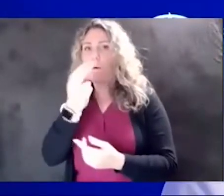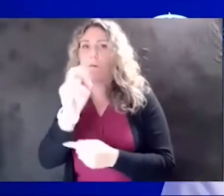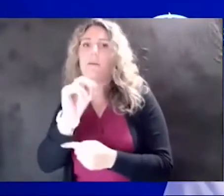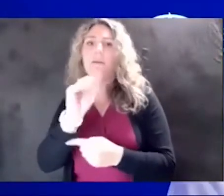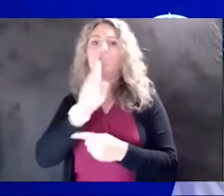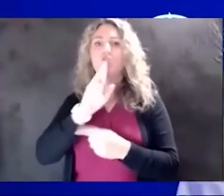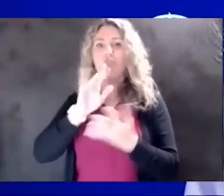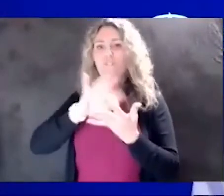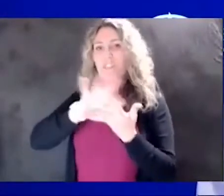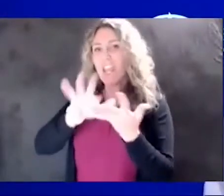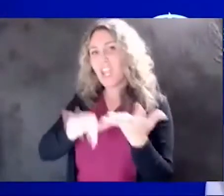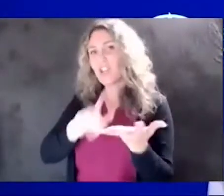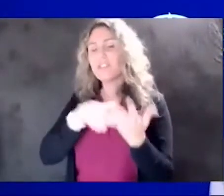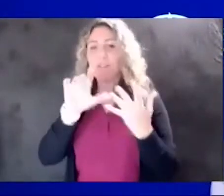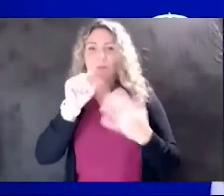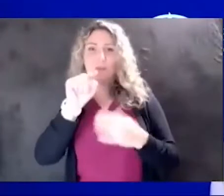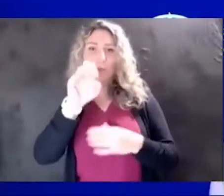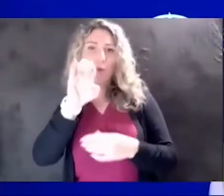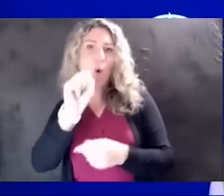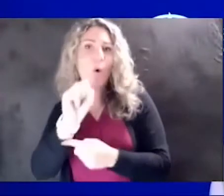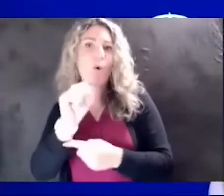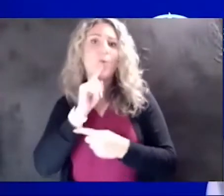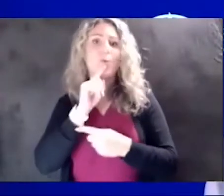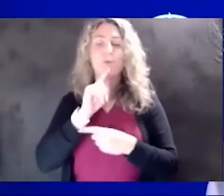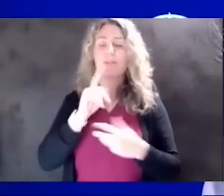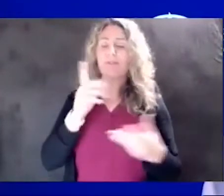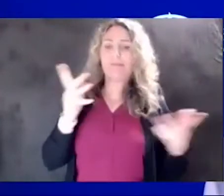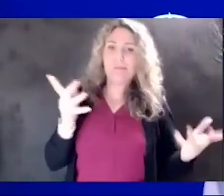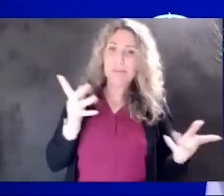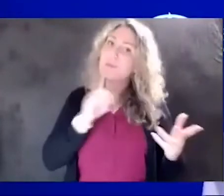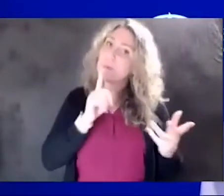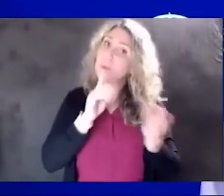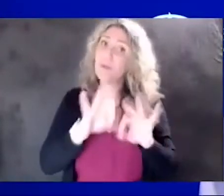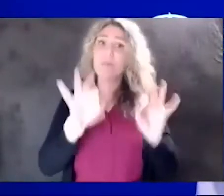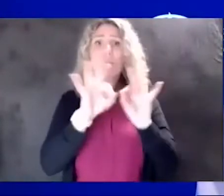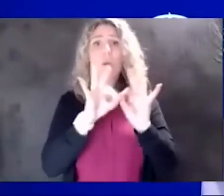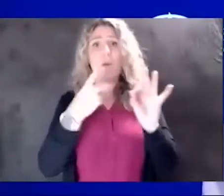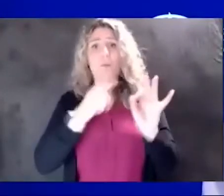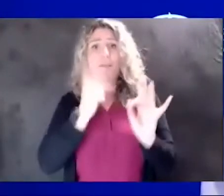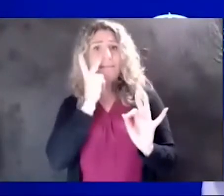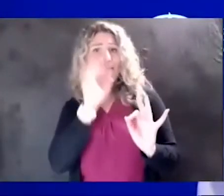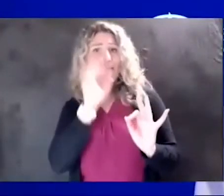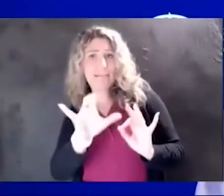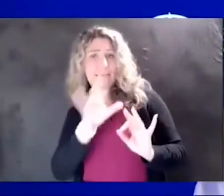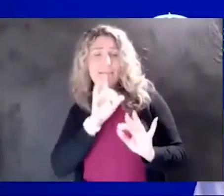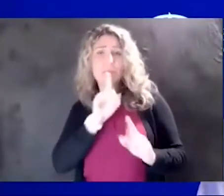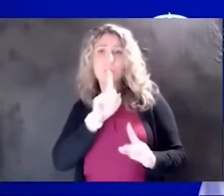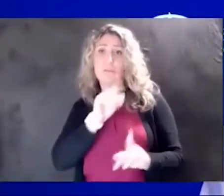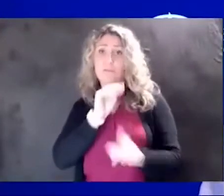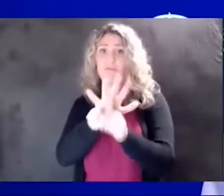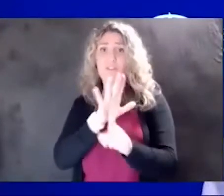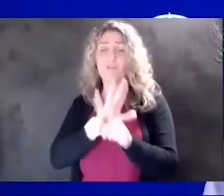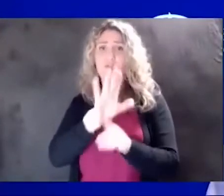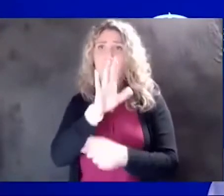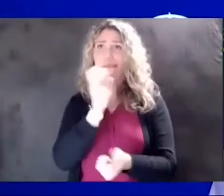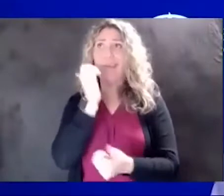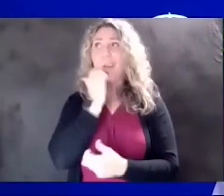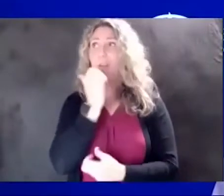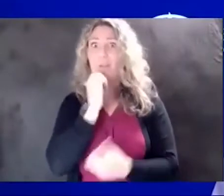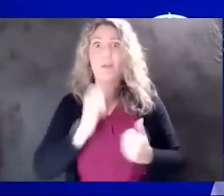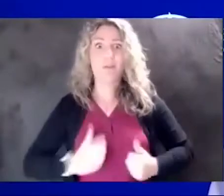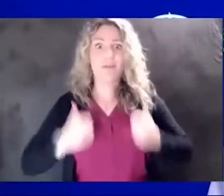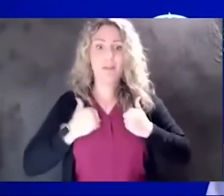toes, those things? So it is very important, and we do see that, and it does affect really your everyday life and